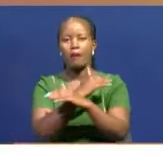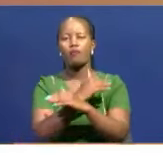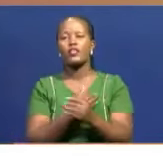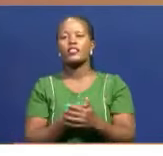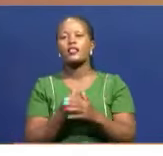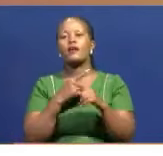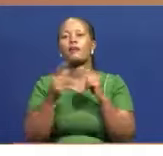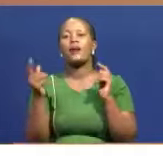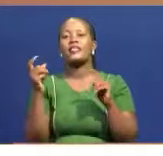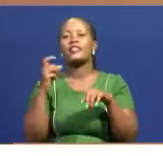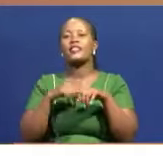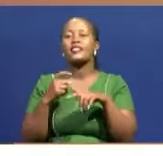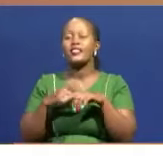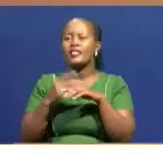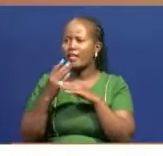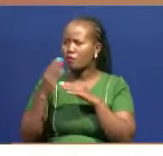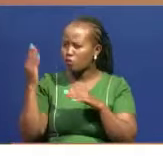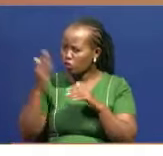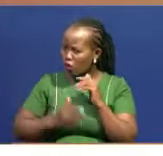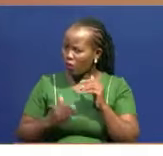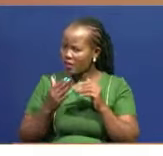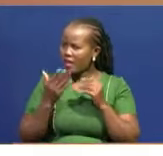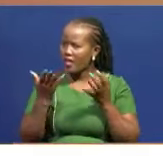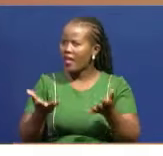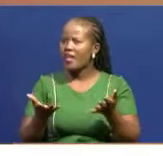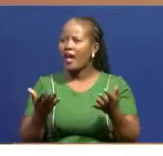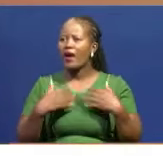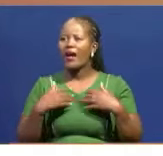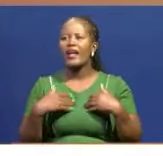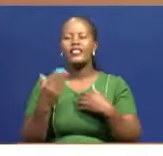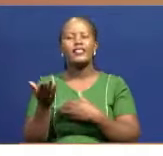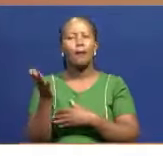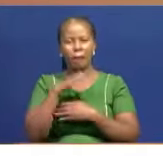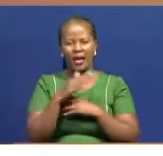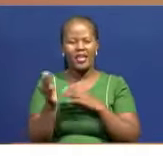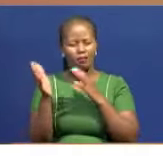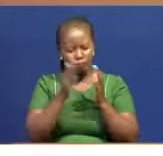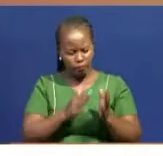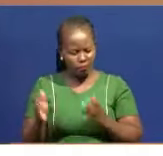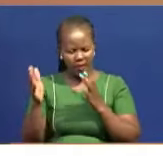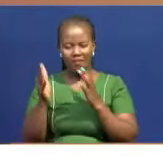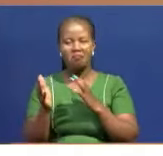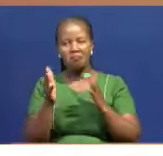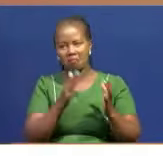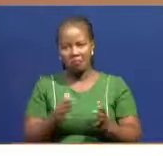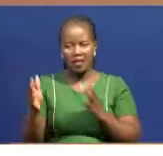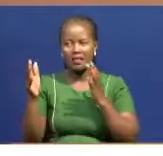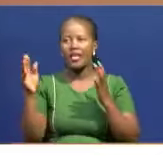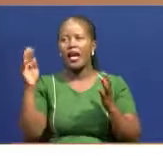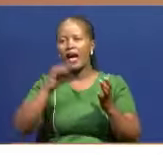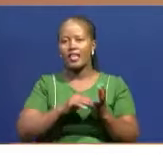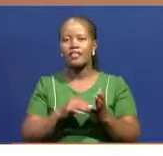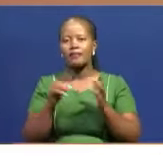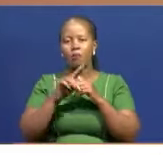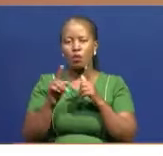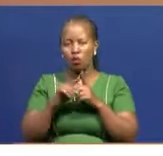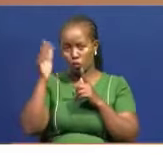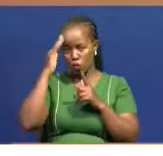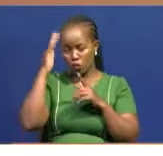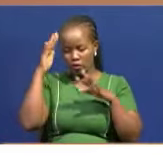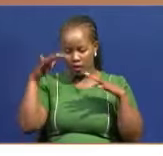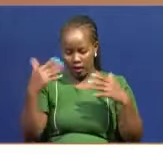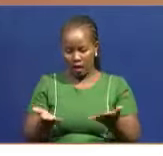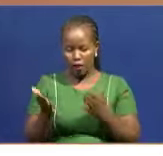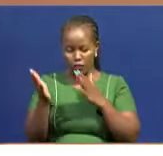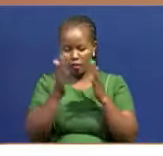at that time, I think we've now had to go backwards and regroup to say and see how we can then build it up